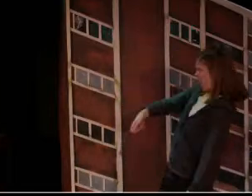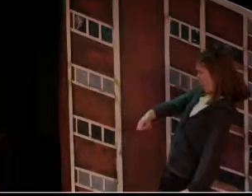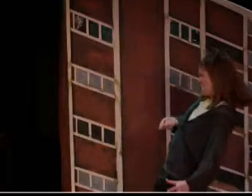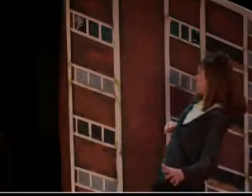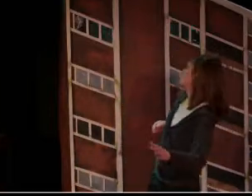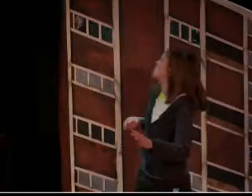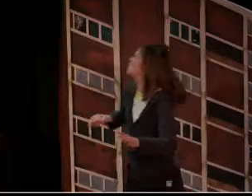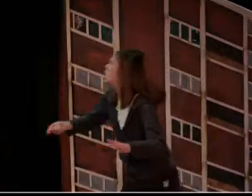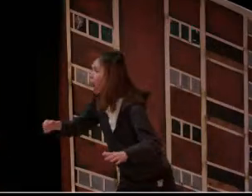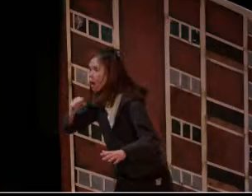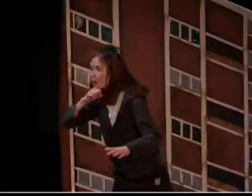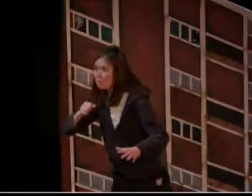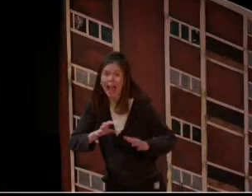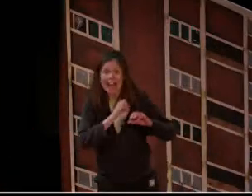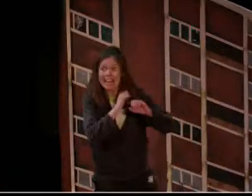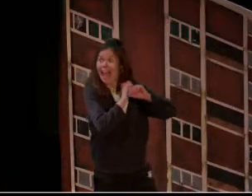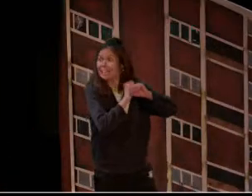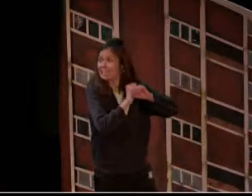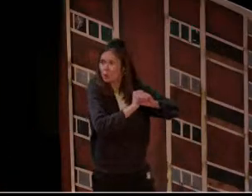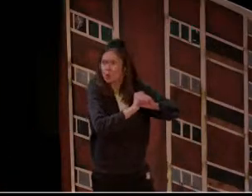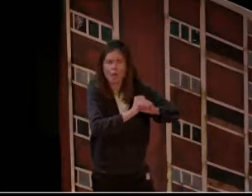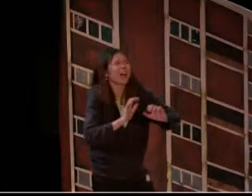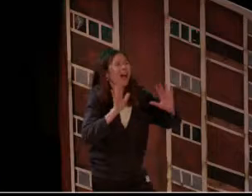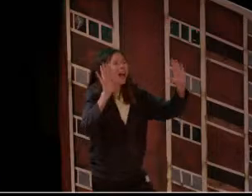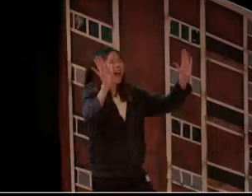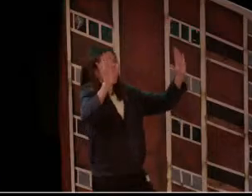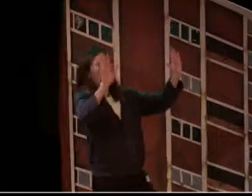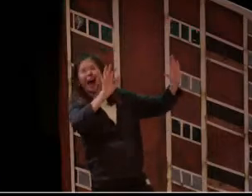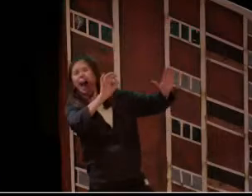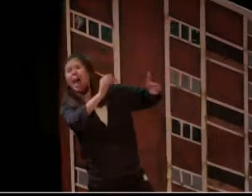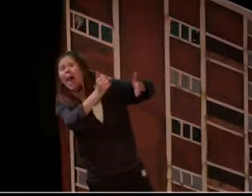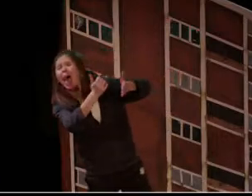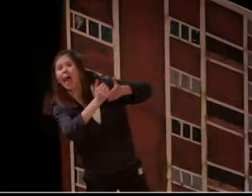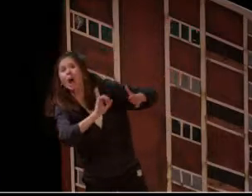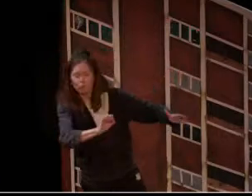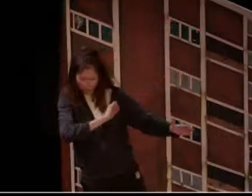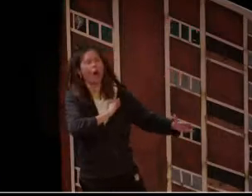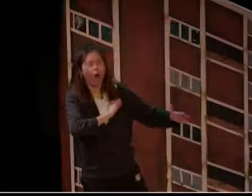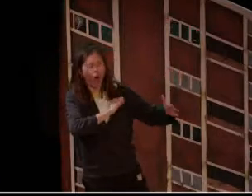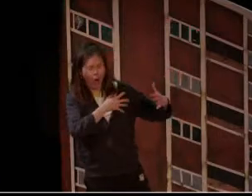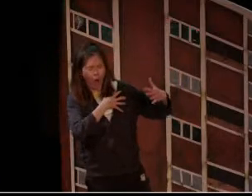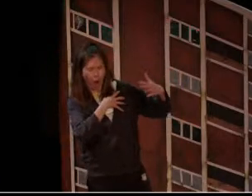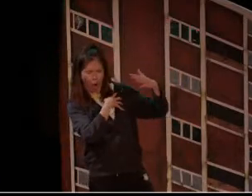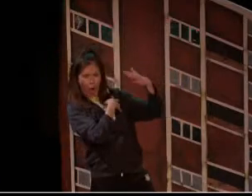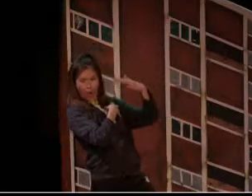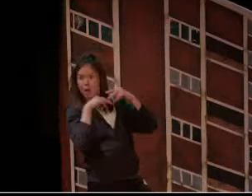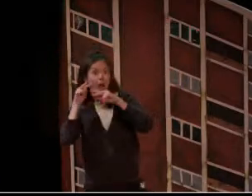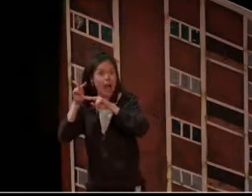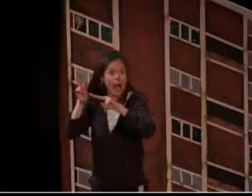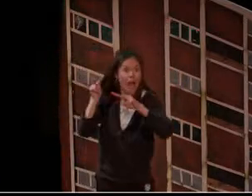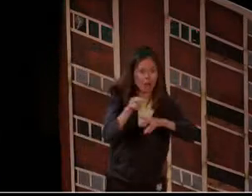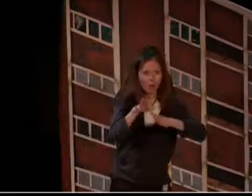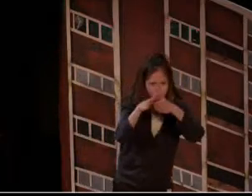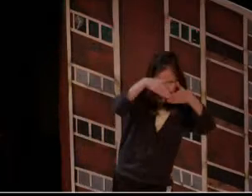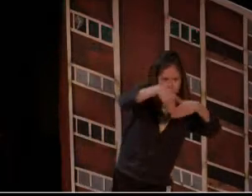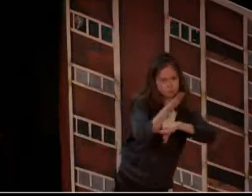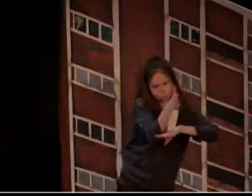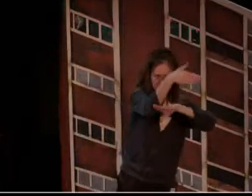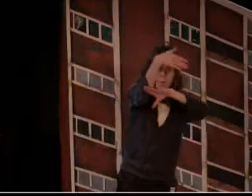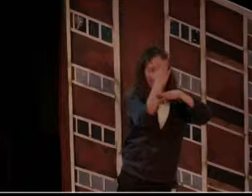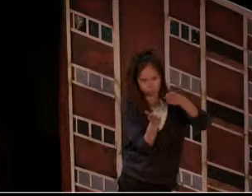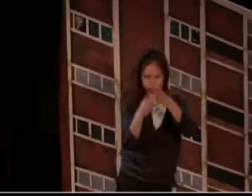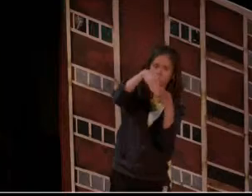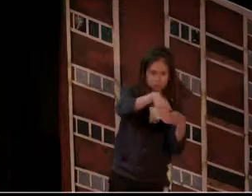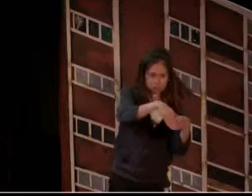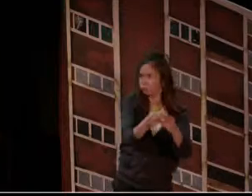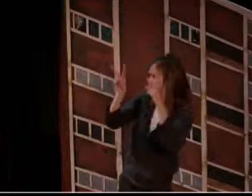his name was Antigonus, a goodly man but to finish up on the ship. Oh, to see how the sea ate it up, and the poor souls on board roared with fright, and how the sea mocked those roars with roars of its own,